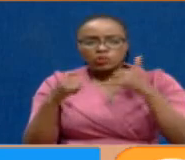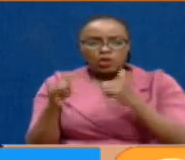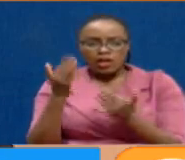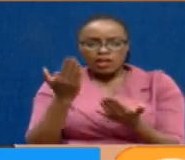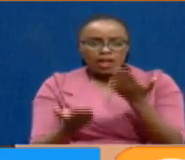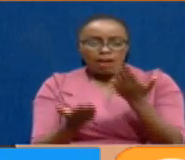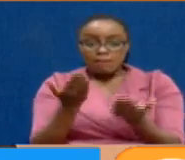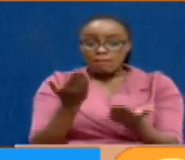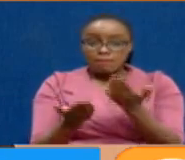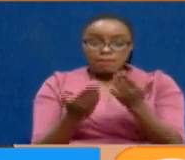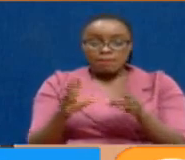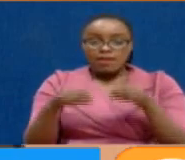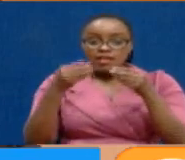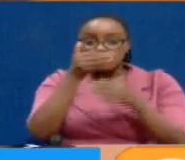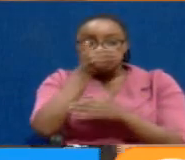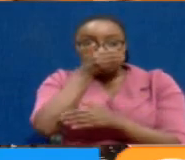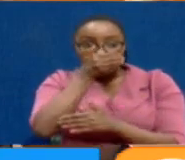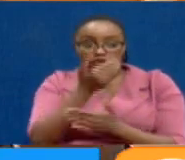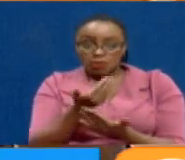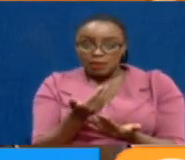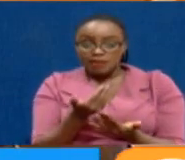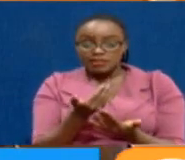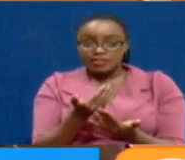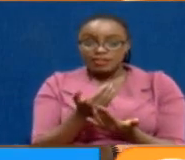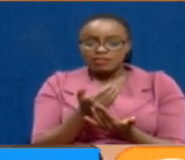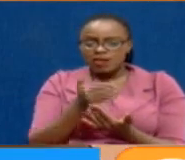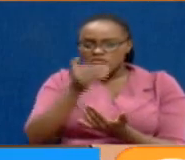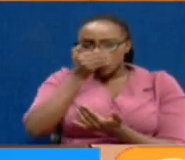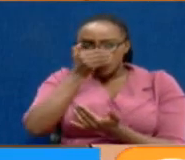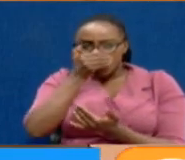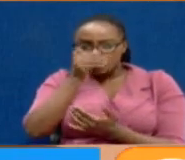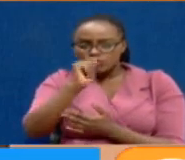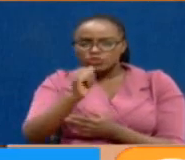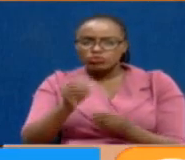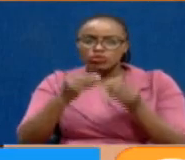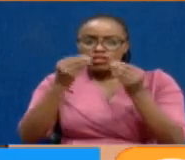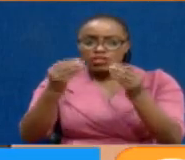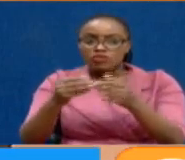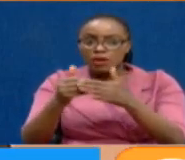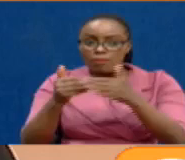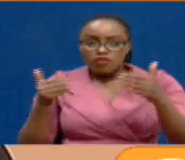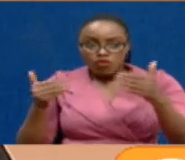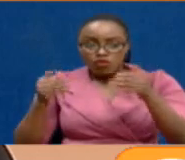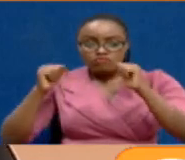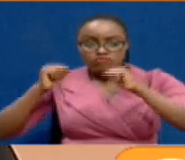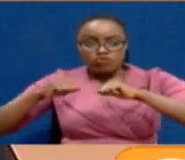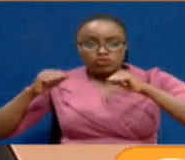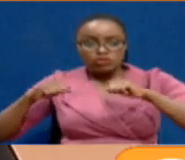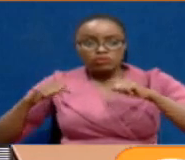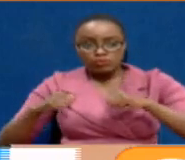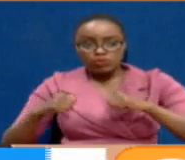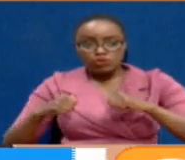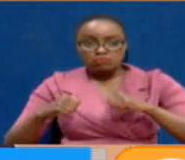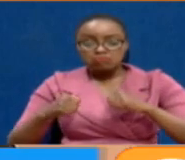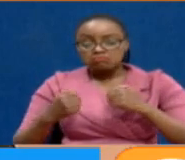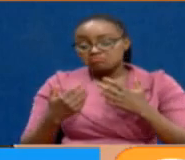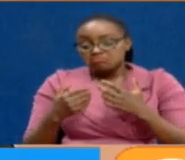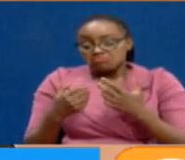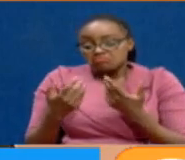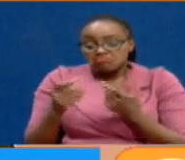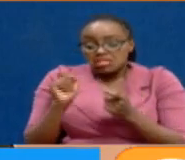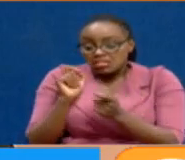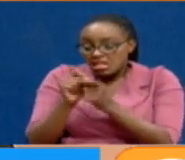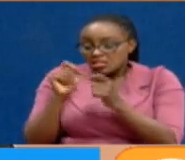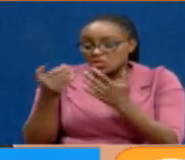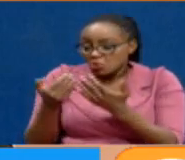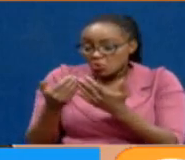perhaps give them masks, even if it's just a normal surgical mask, before they can before they can be seen.